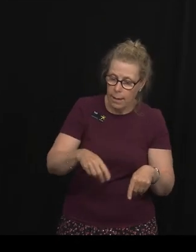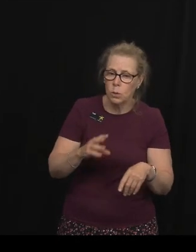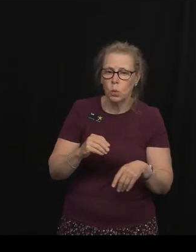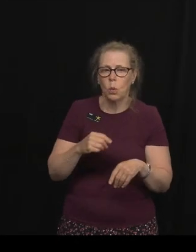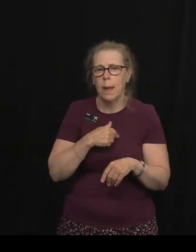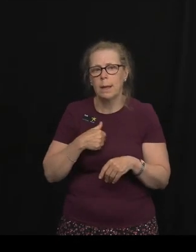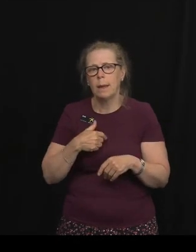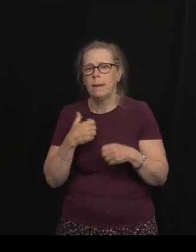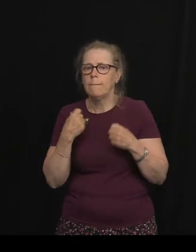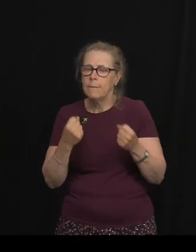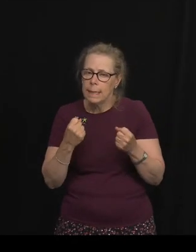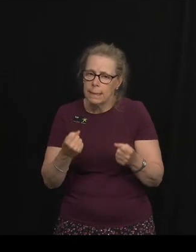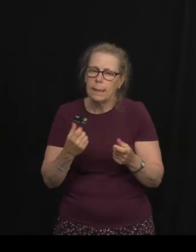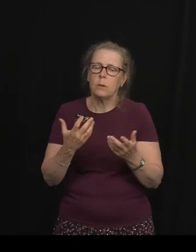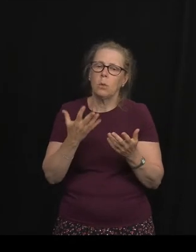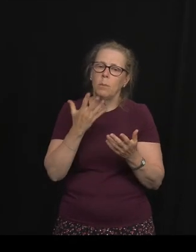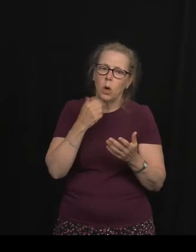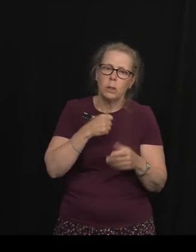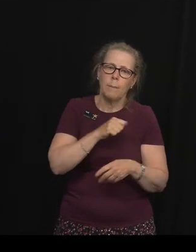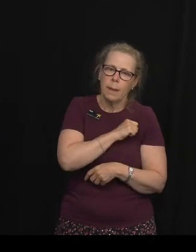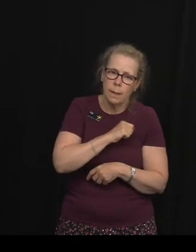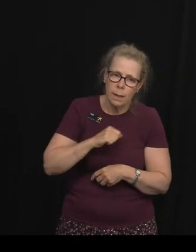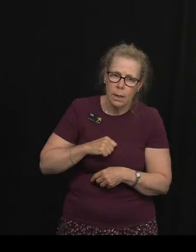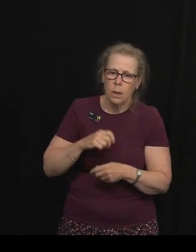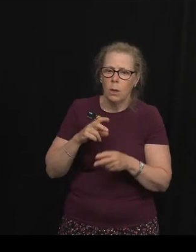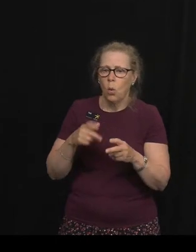to talk to governments and to people like Karin that